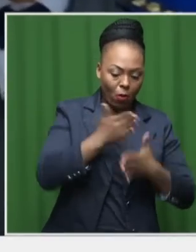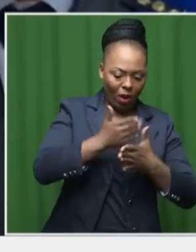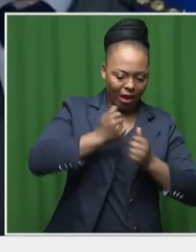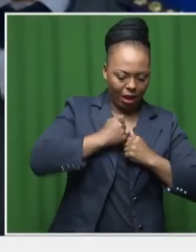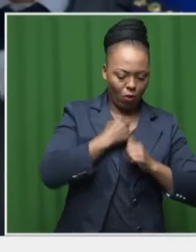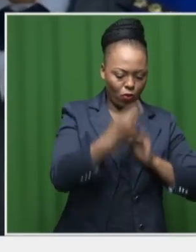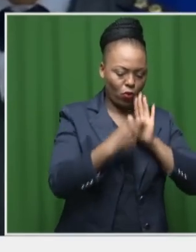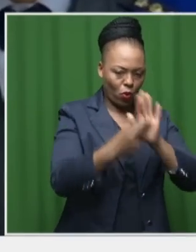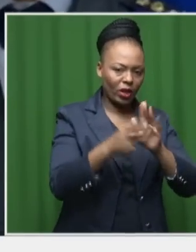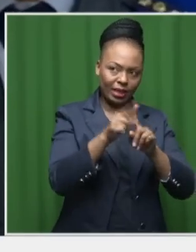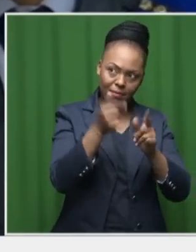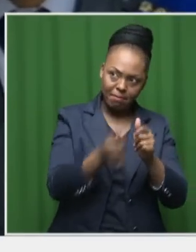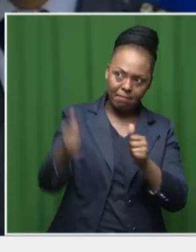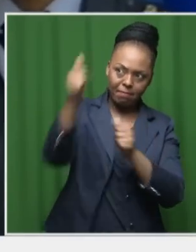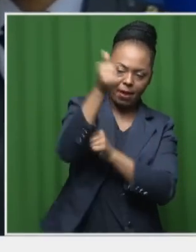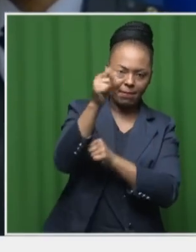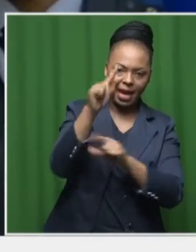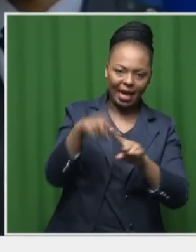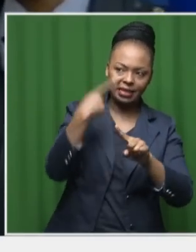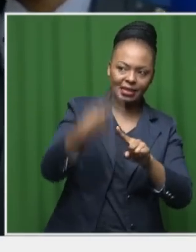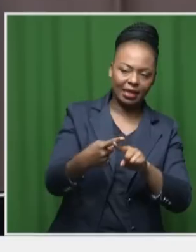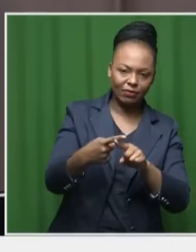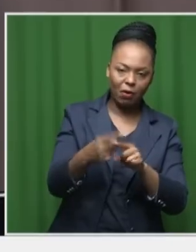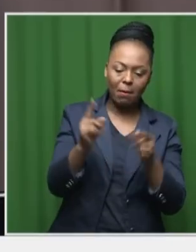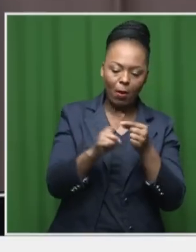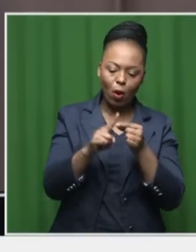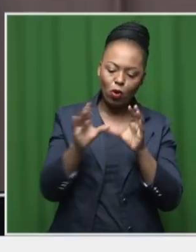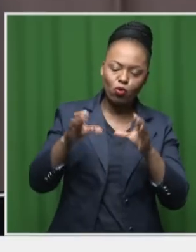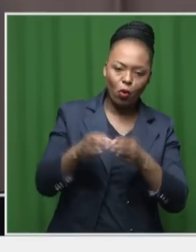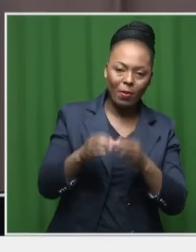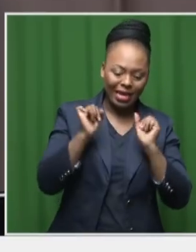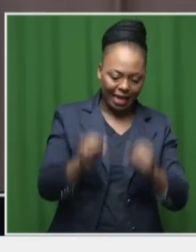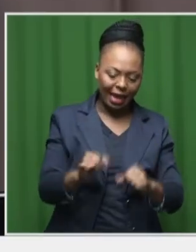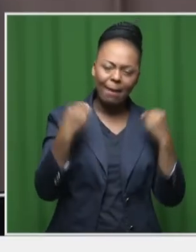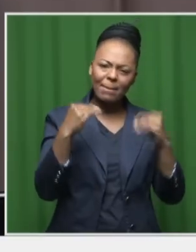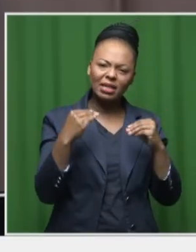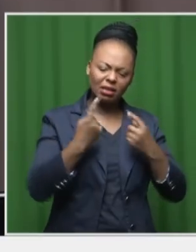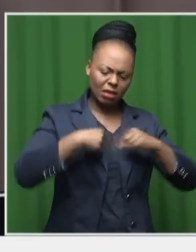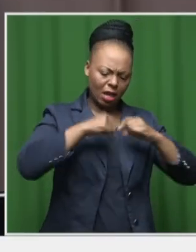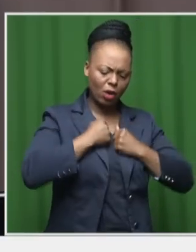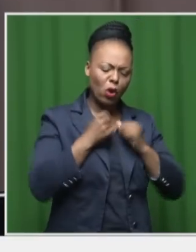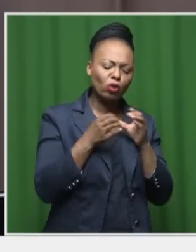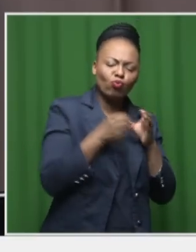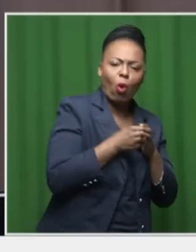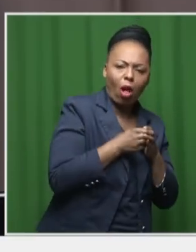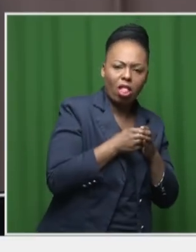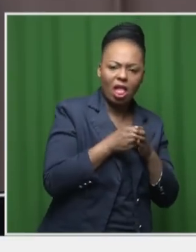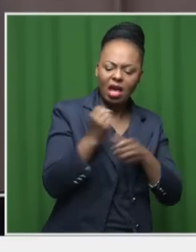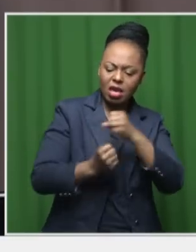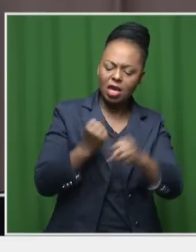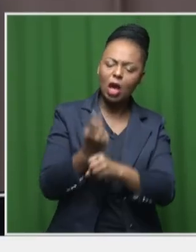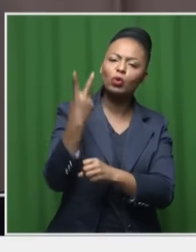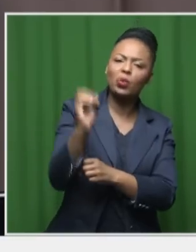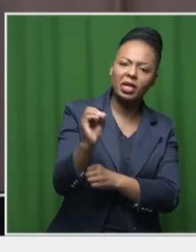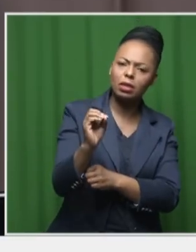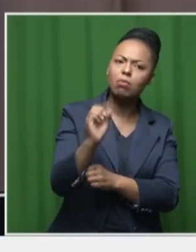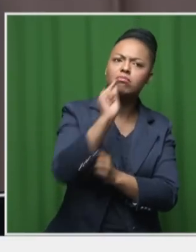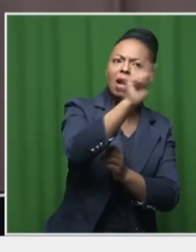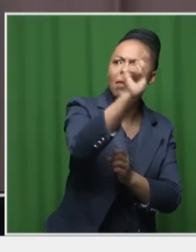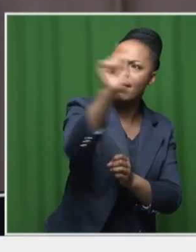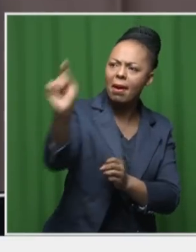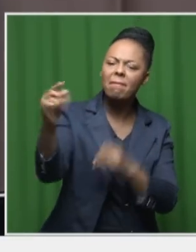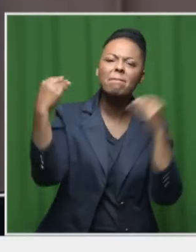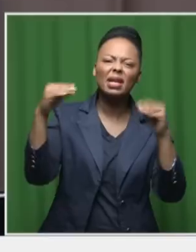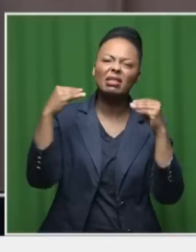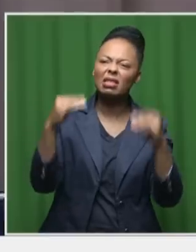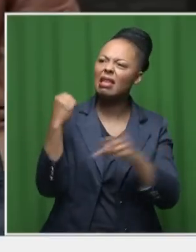an executive of Purple Group and Easy Equities. We're a small business. We've been around for about 20 years. I mean, there's lots of businesses that have been around for many,